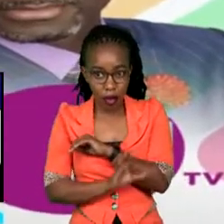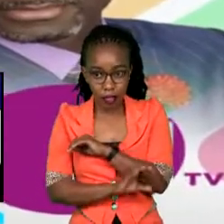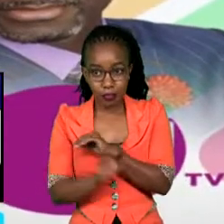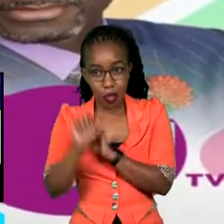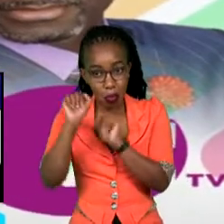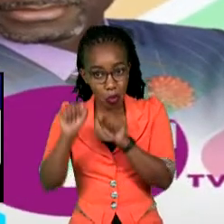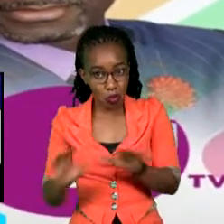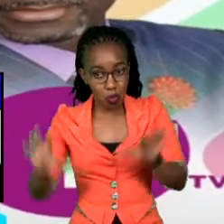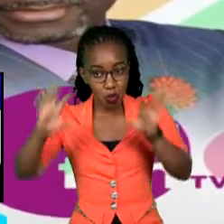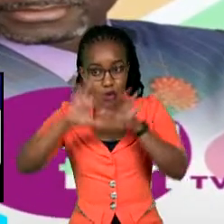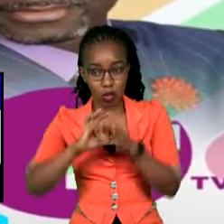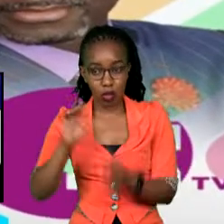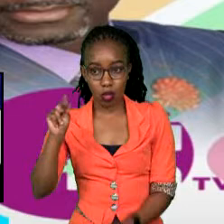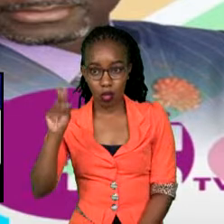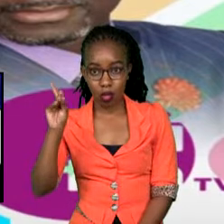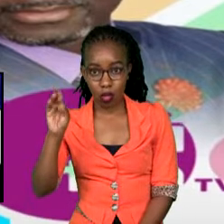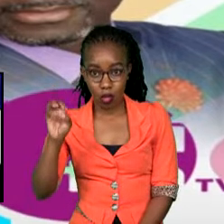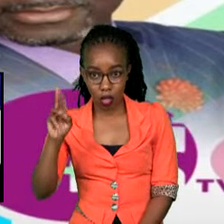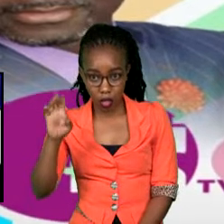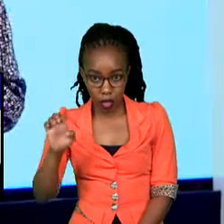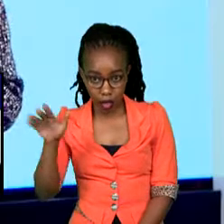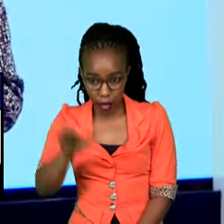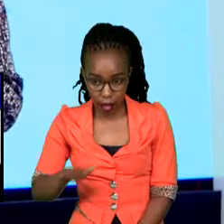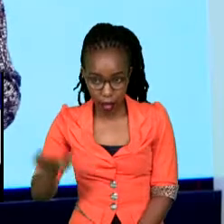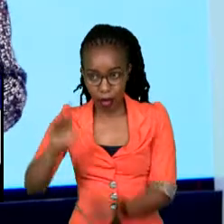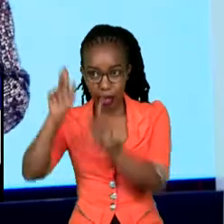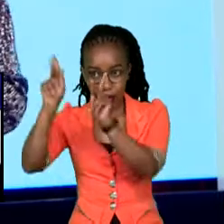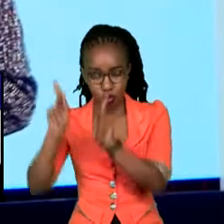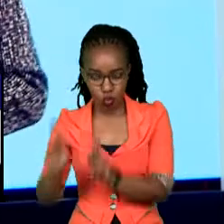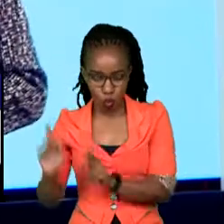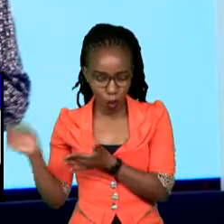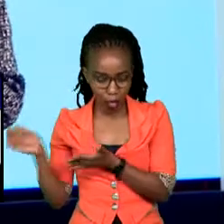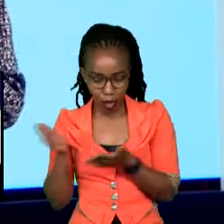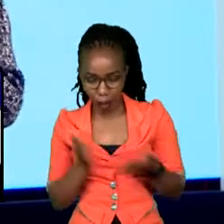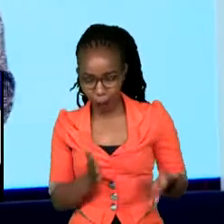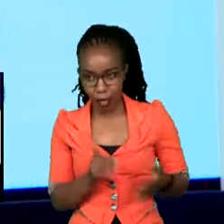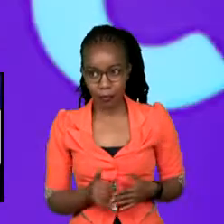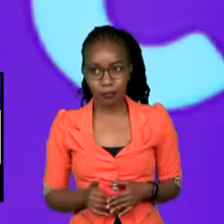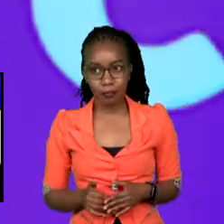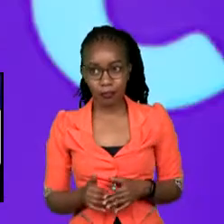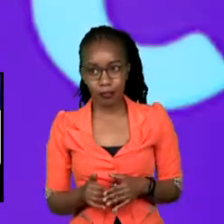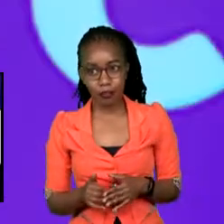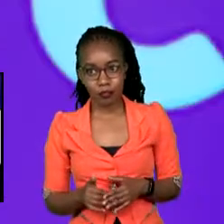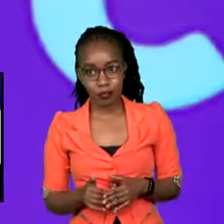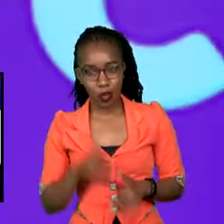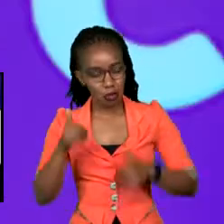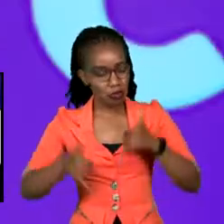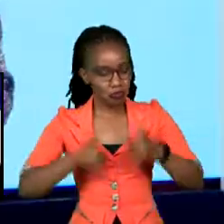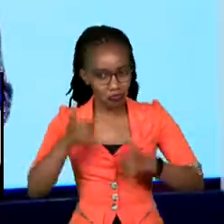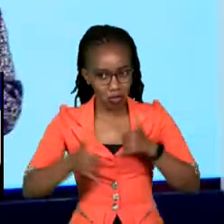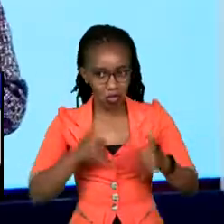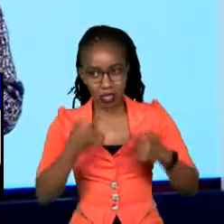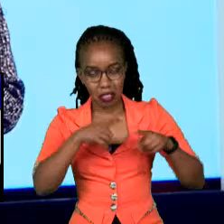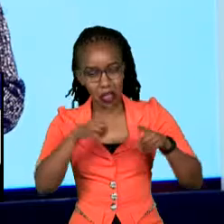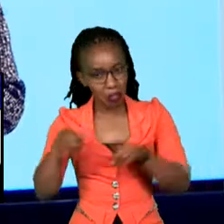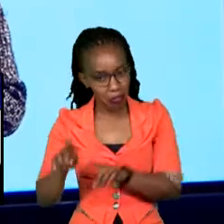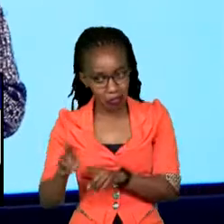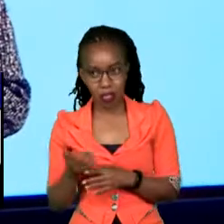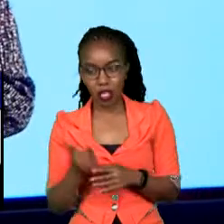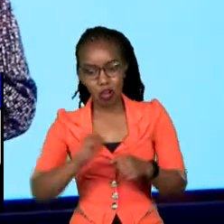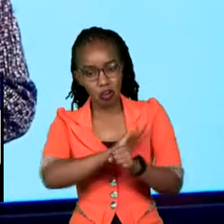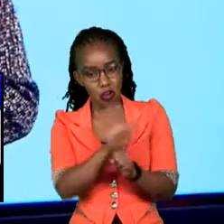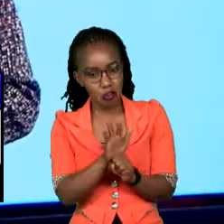join us at Ndere Island in Kisumu, they are most welcome. They will have a good time. All COVID protocols will be